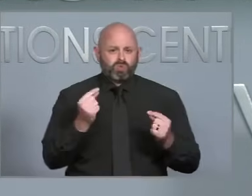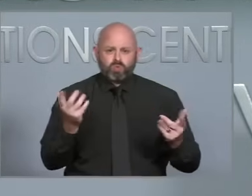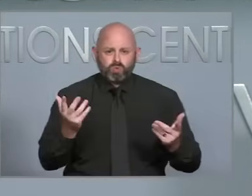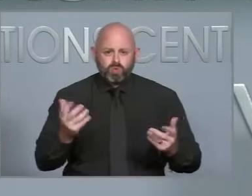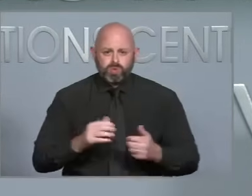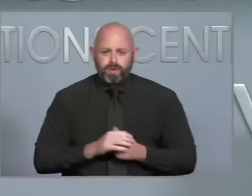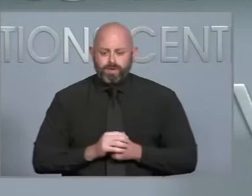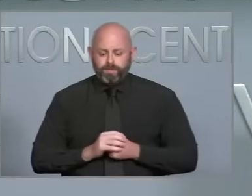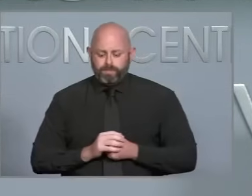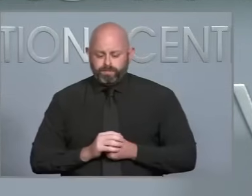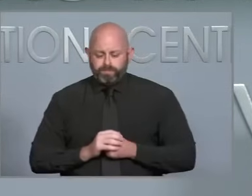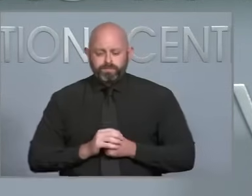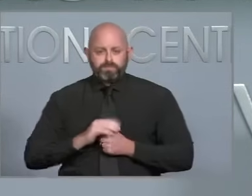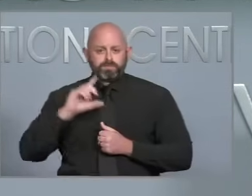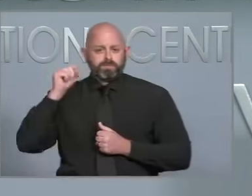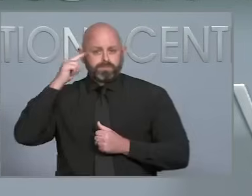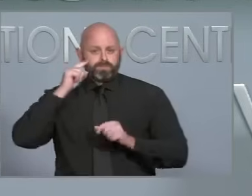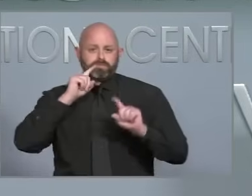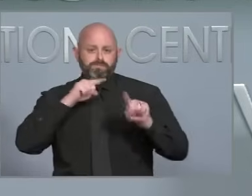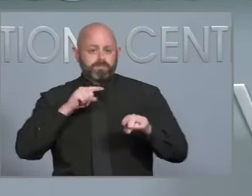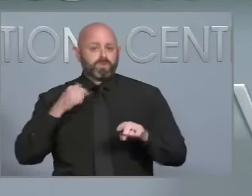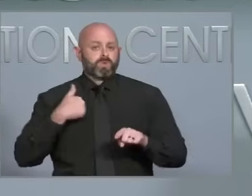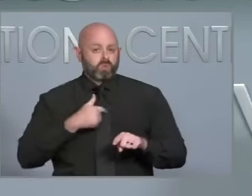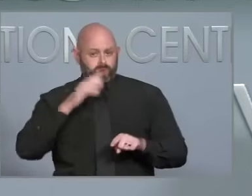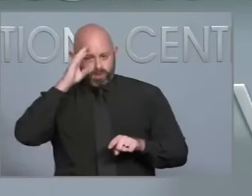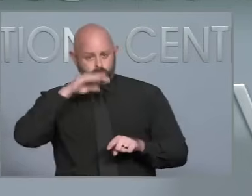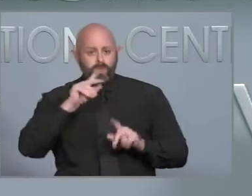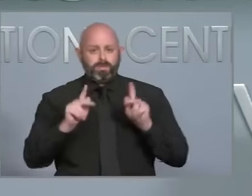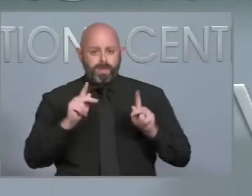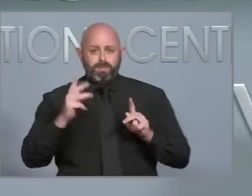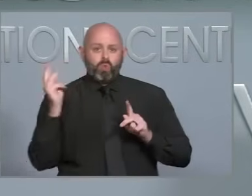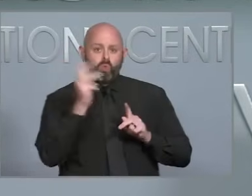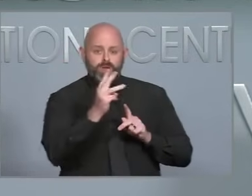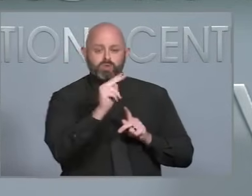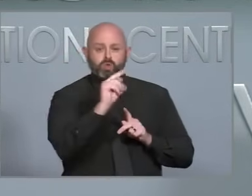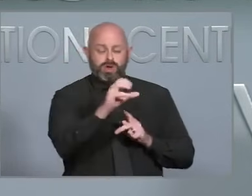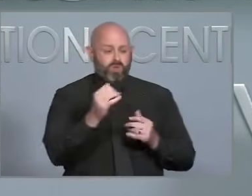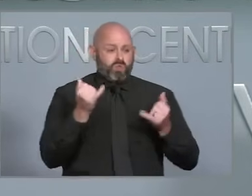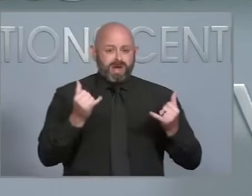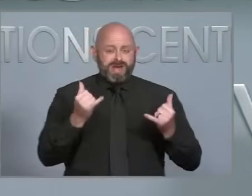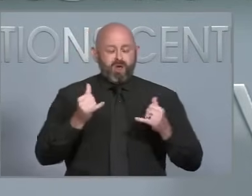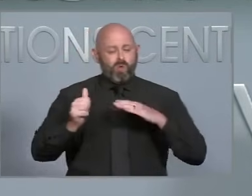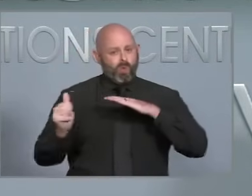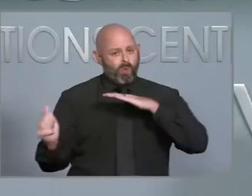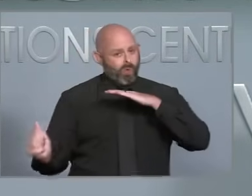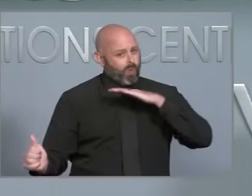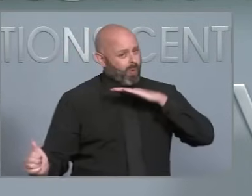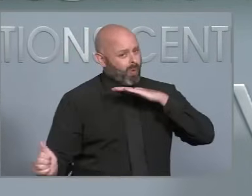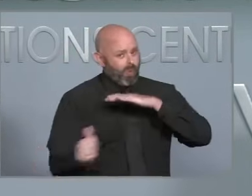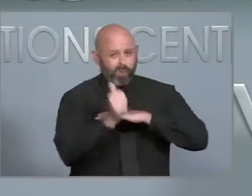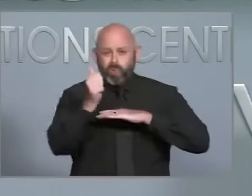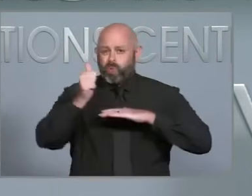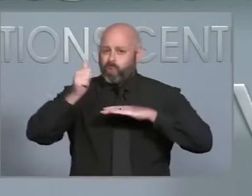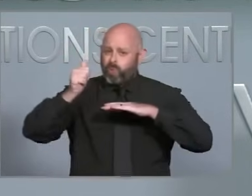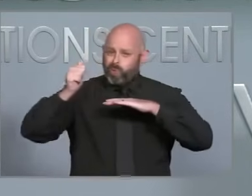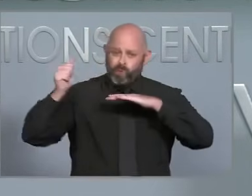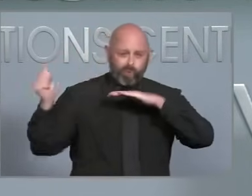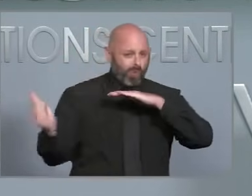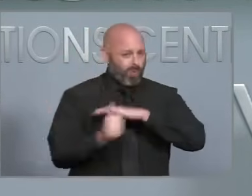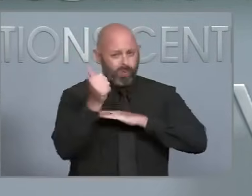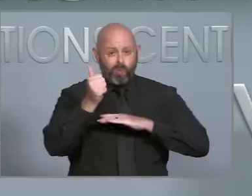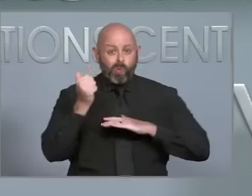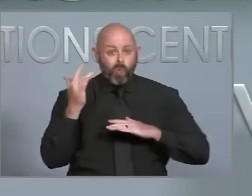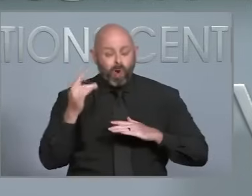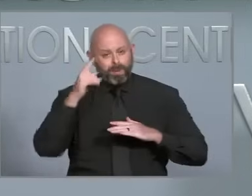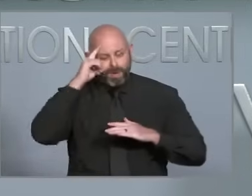that people in in western North Carolina, some of them are facing great danger from the flooding